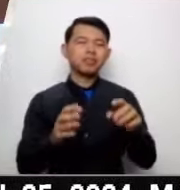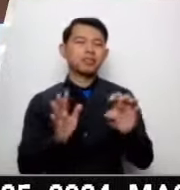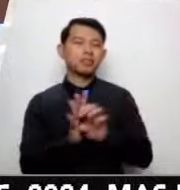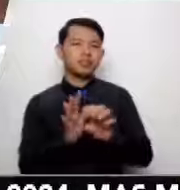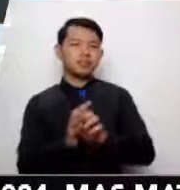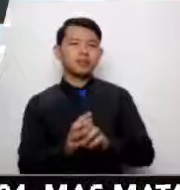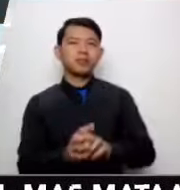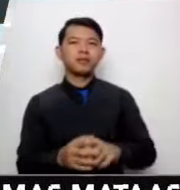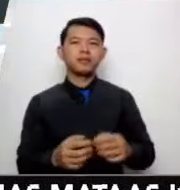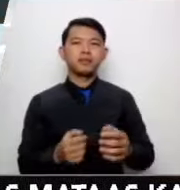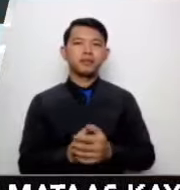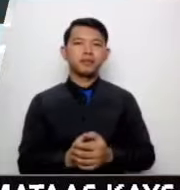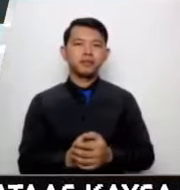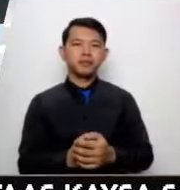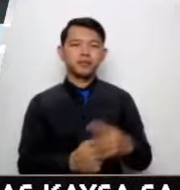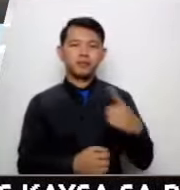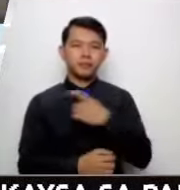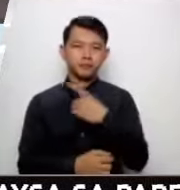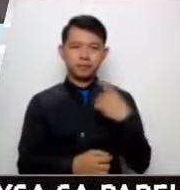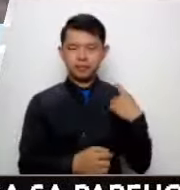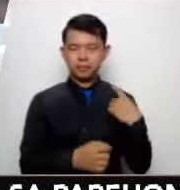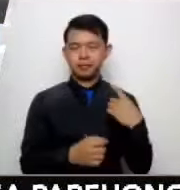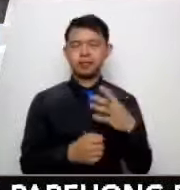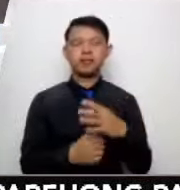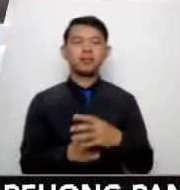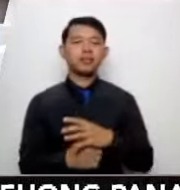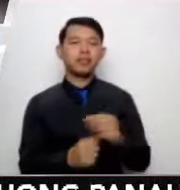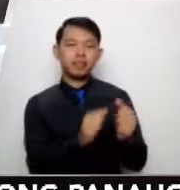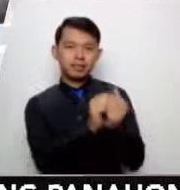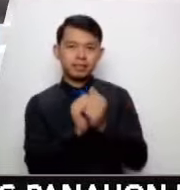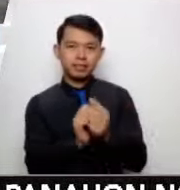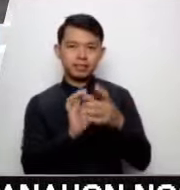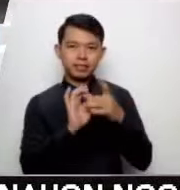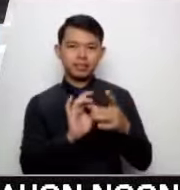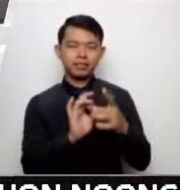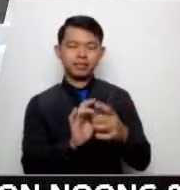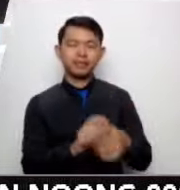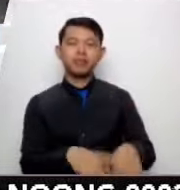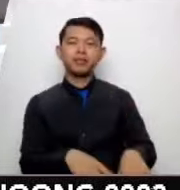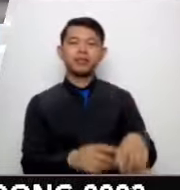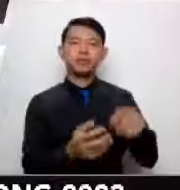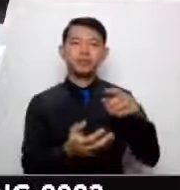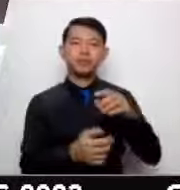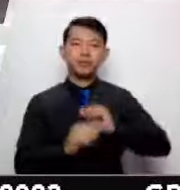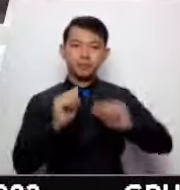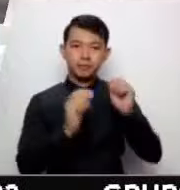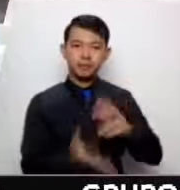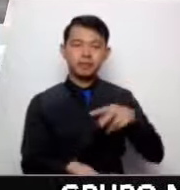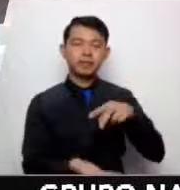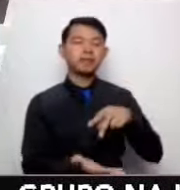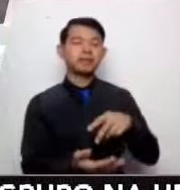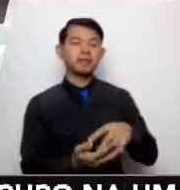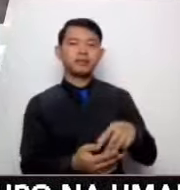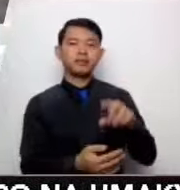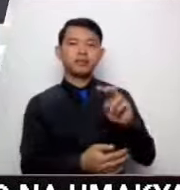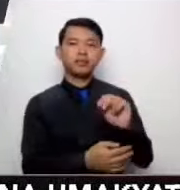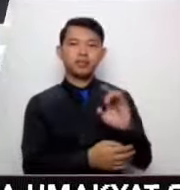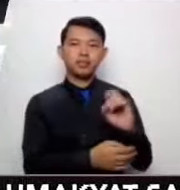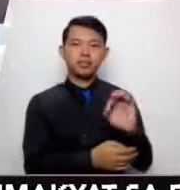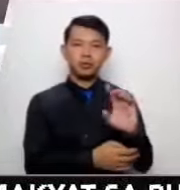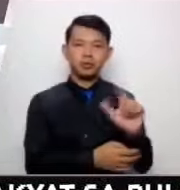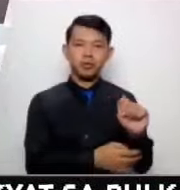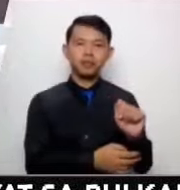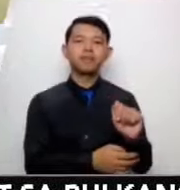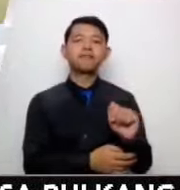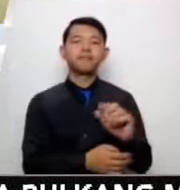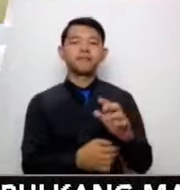perfumery. Nakabonding niya rin daw ang dalawang bida ng series na sina Nicola Coughlan at Luke Newton. Yeah, it's something I'm looking forward to